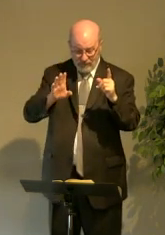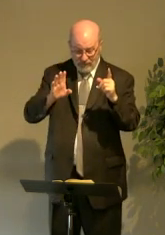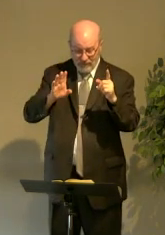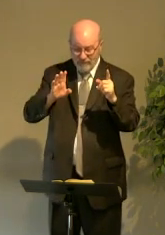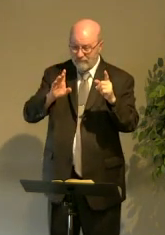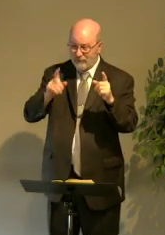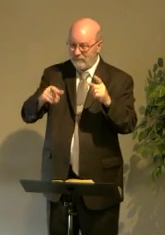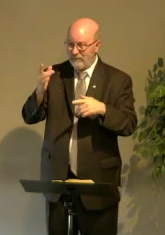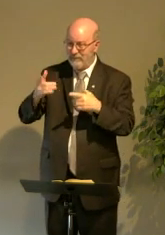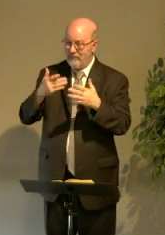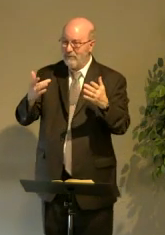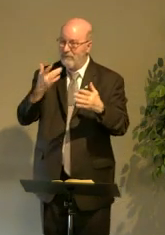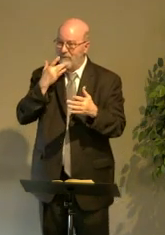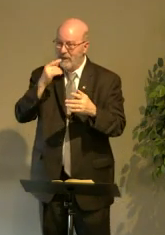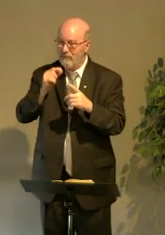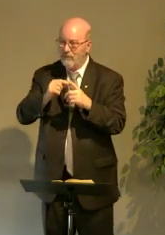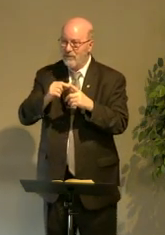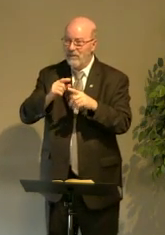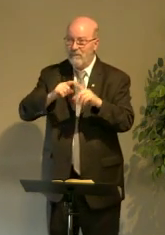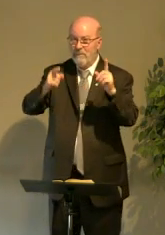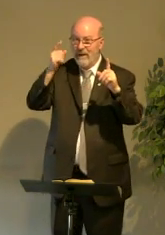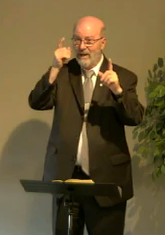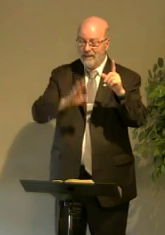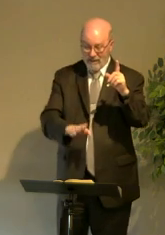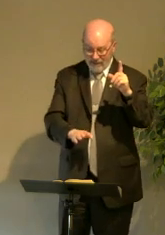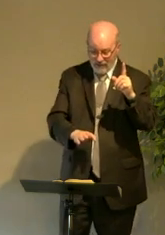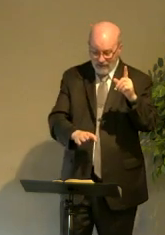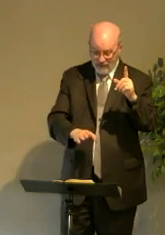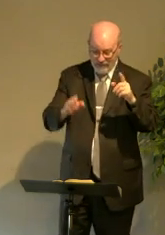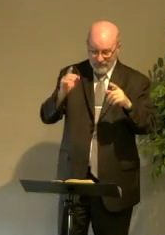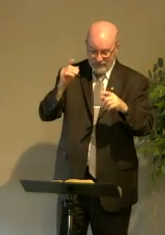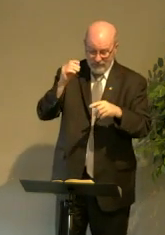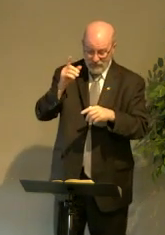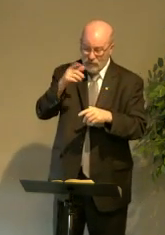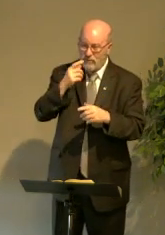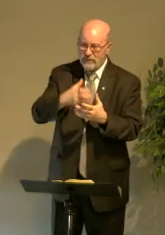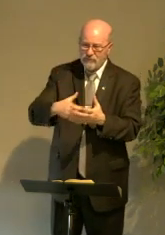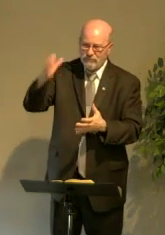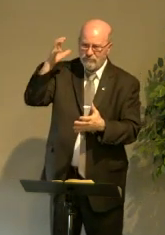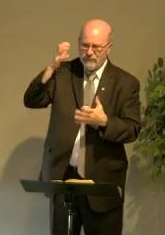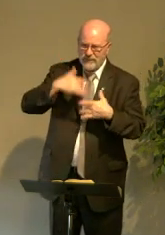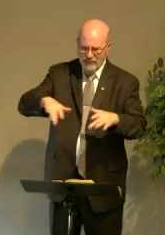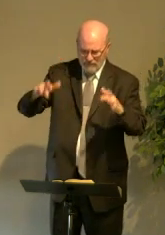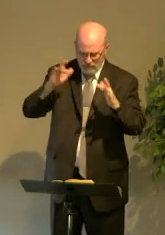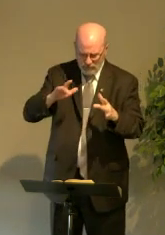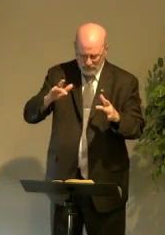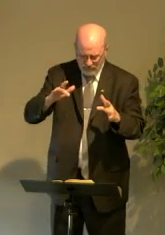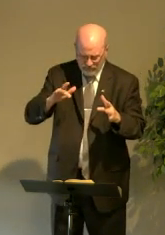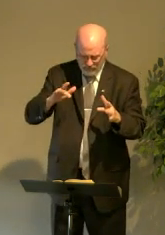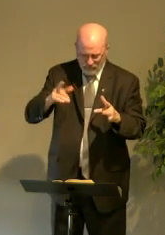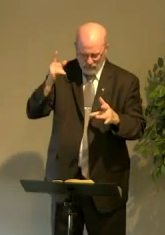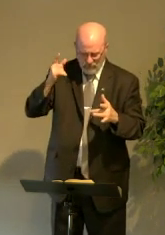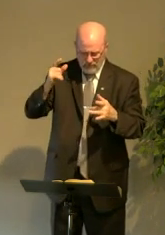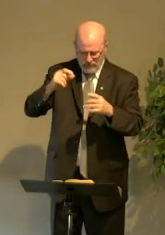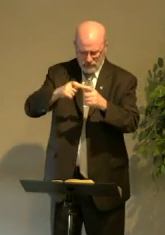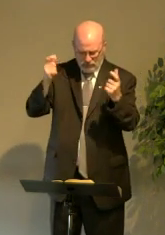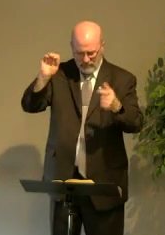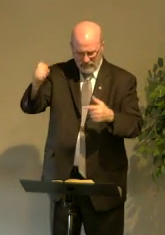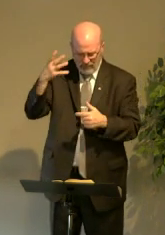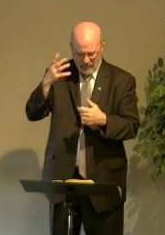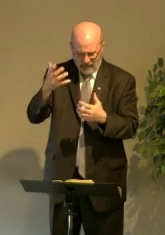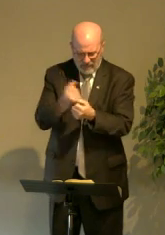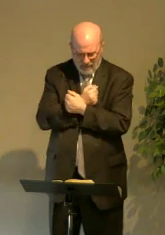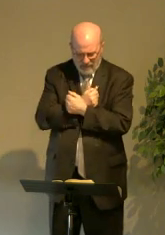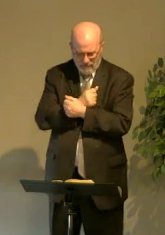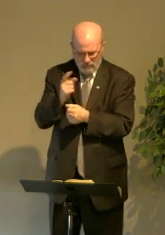those ought to be some of your favorite words in scripture, amen? But God, who is rich in mercy, for his great love, wherewith